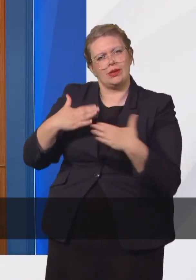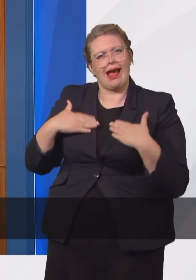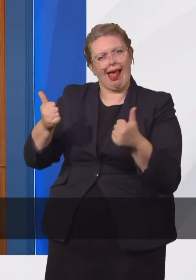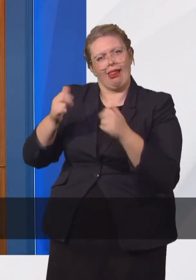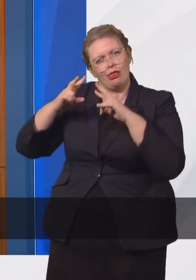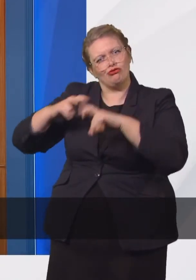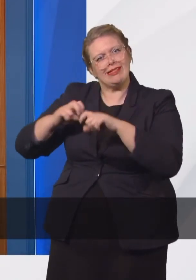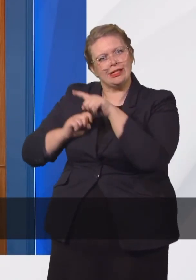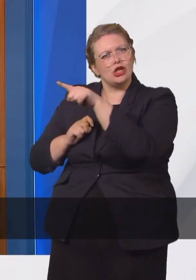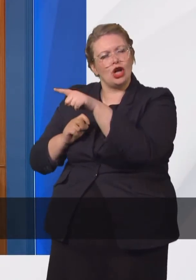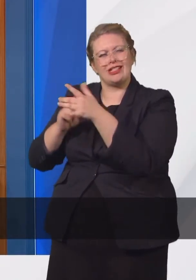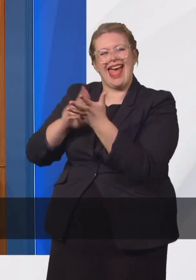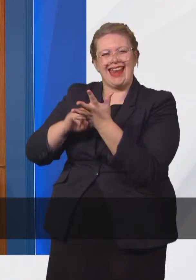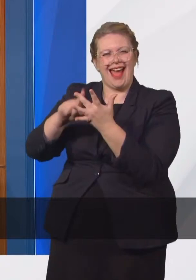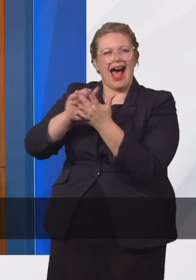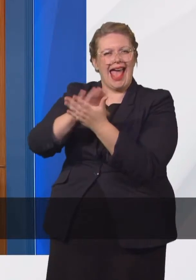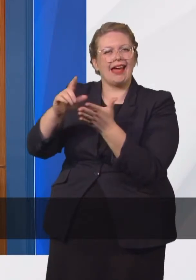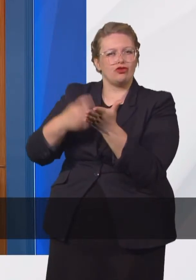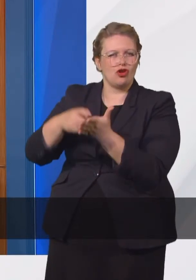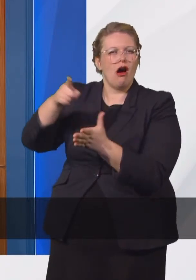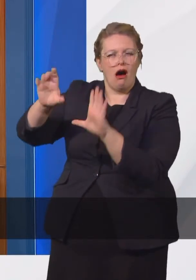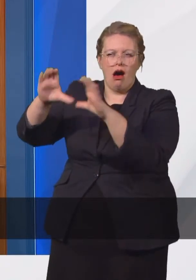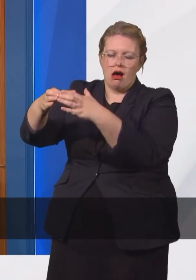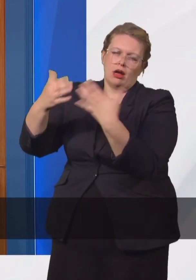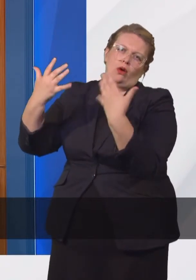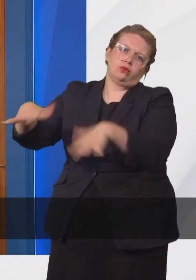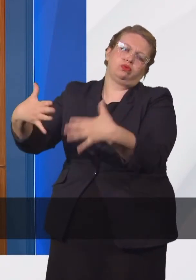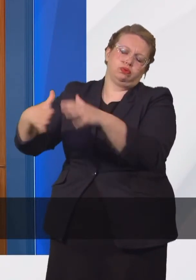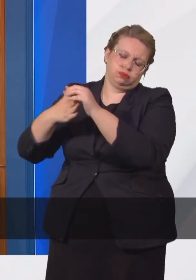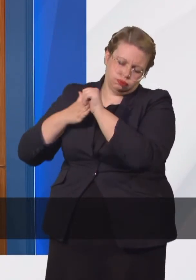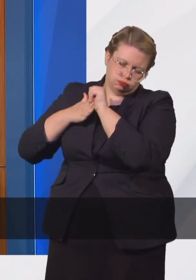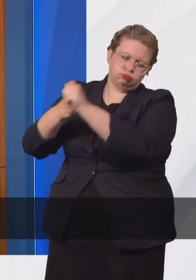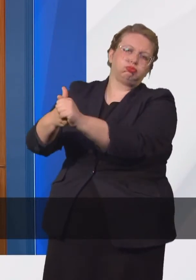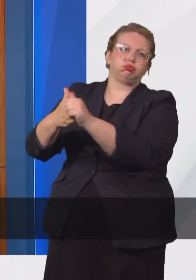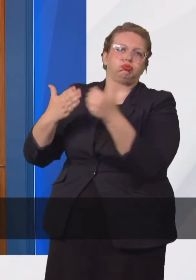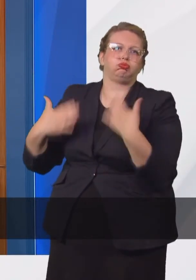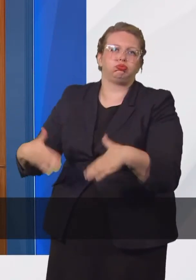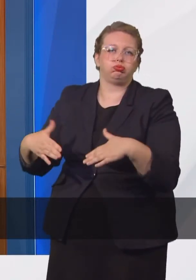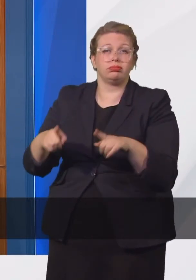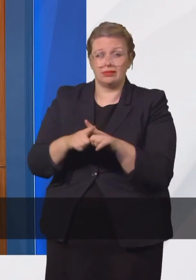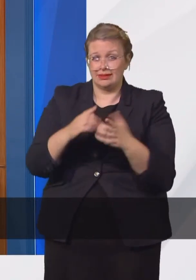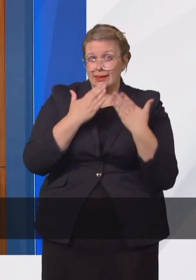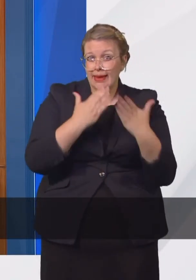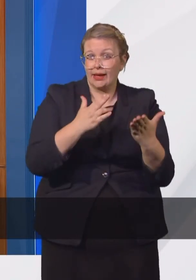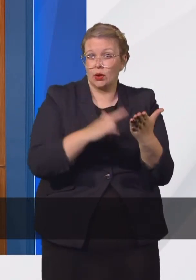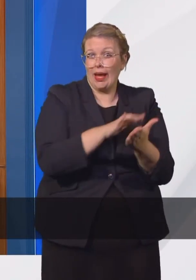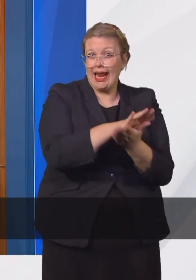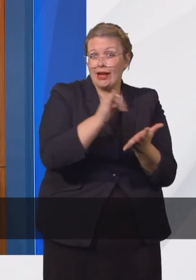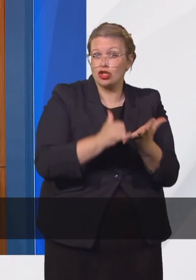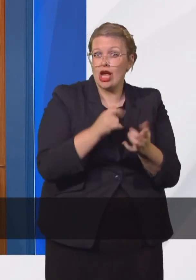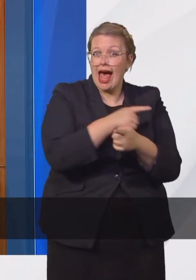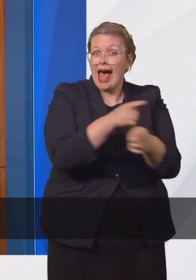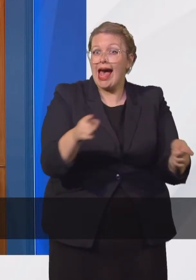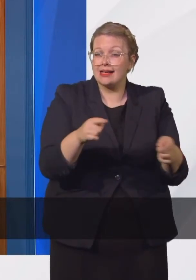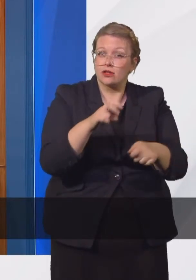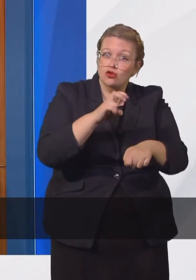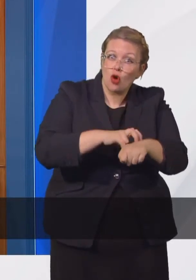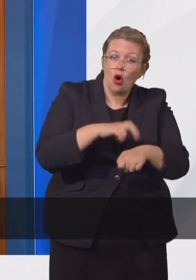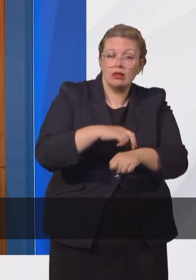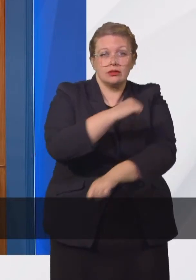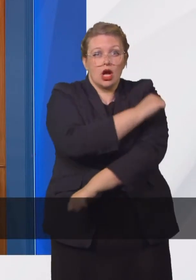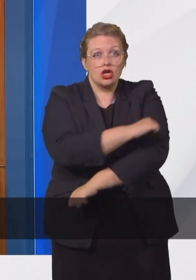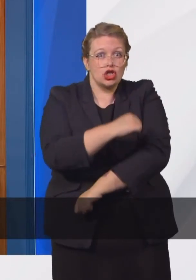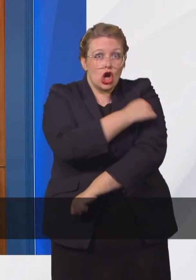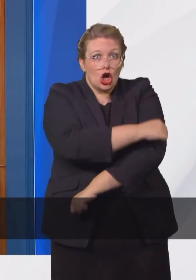the absolute backbone of everything that we've done. And I want to thank NHS frontline clinicians who